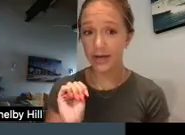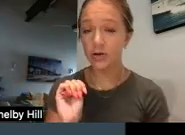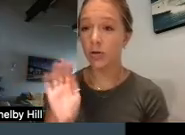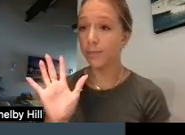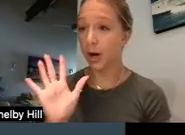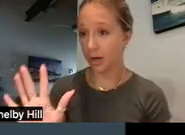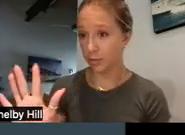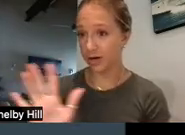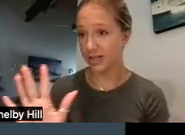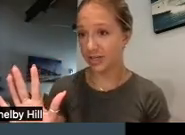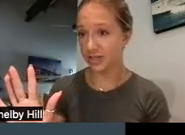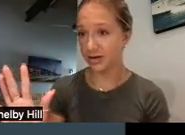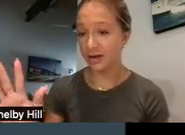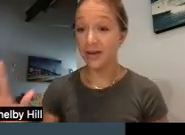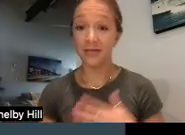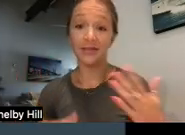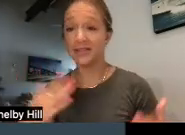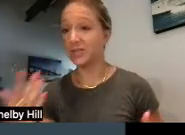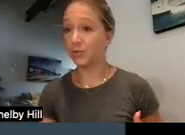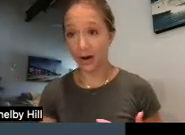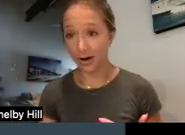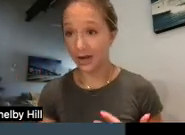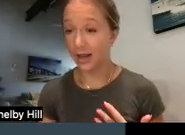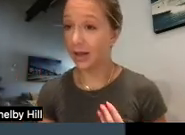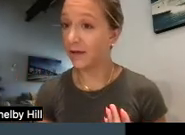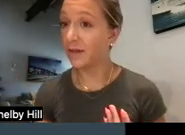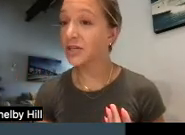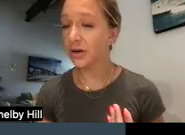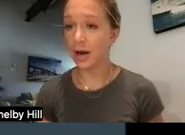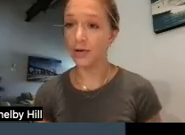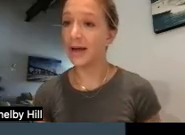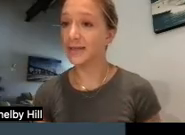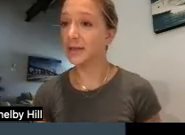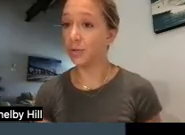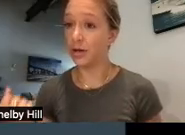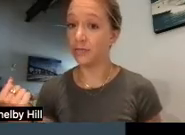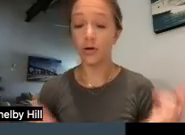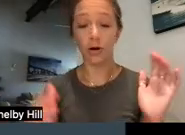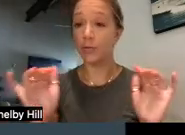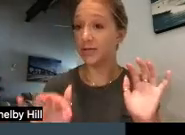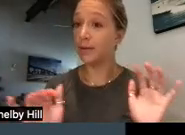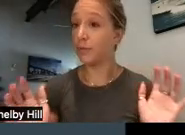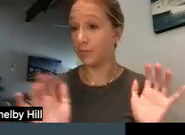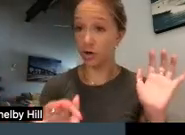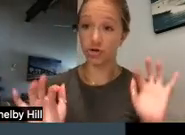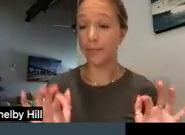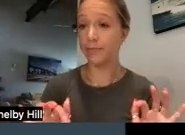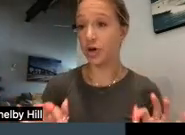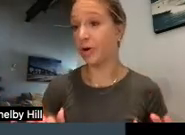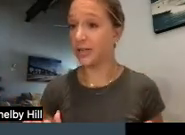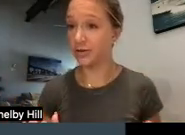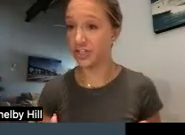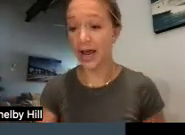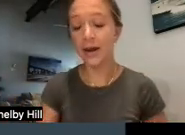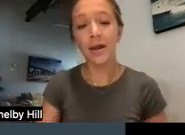of your hand, or palm orientation. This is where in a live lecture, I would ask someone, or I would say,